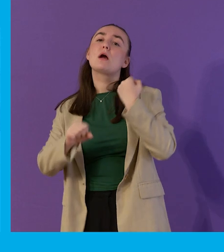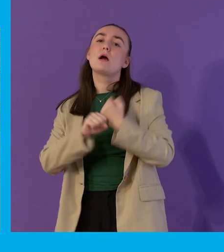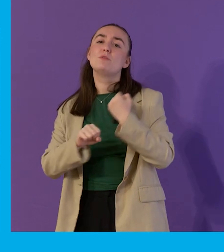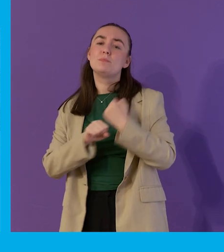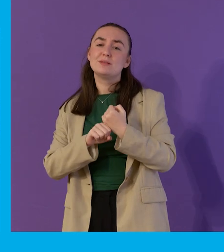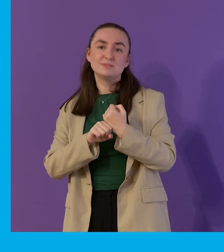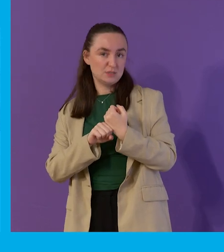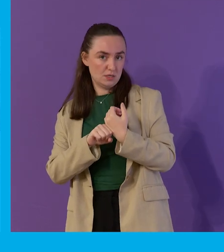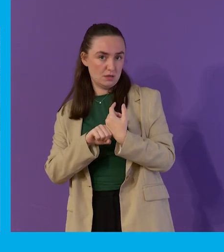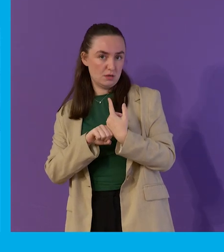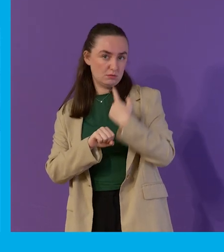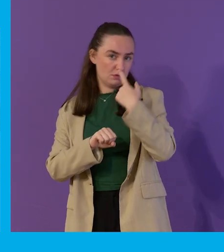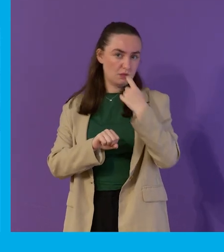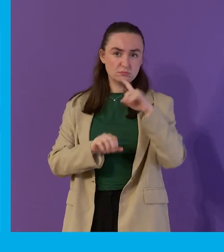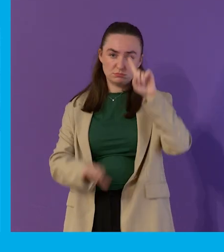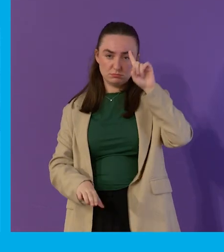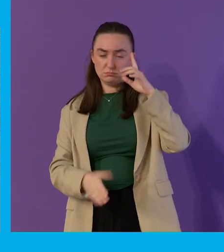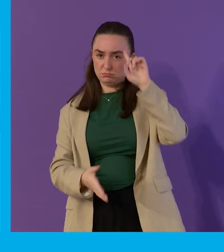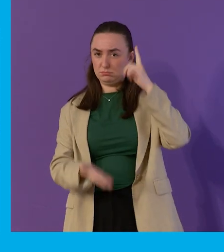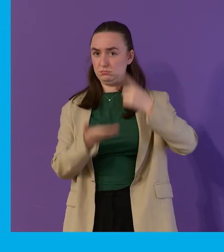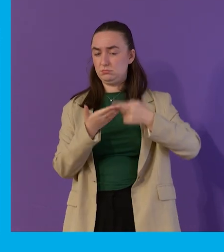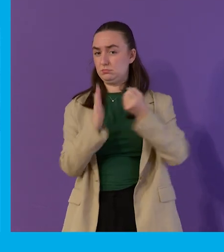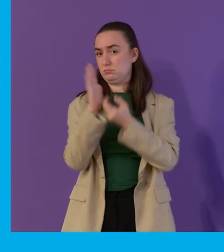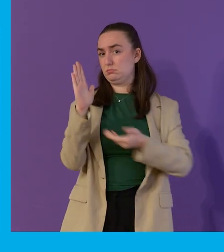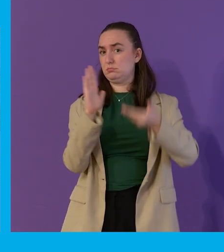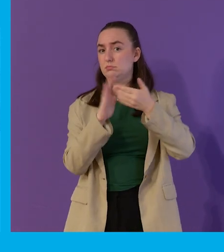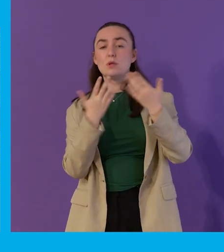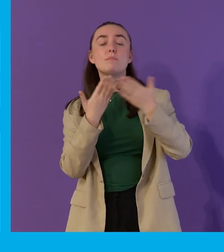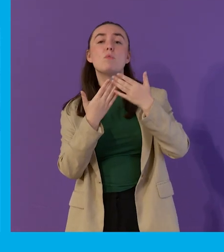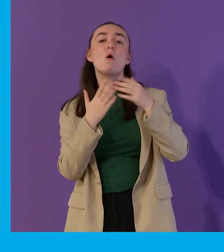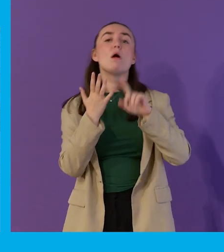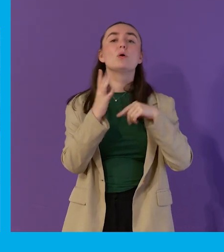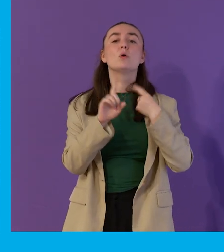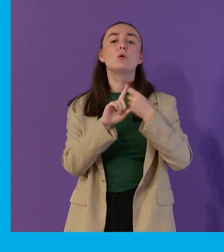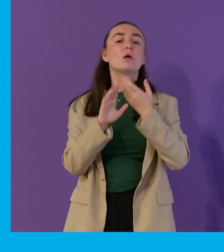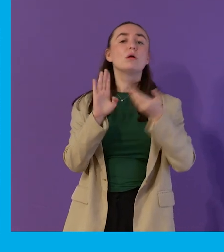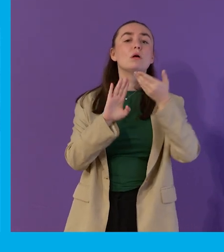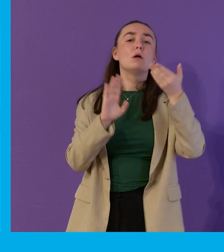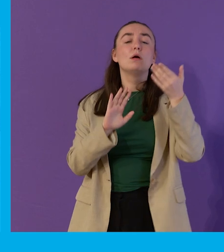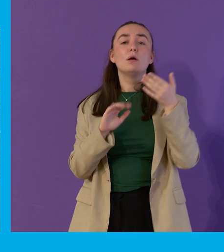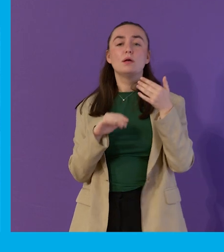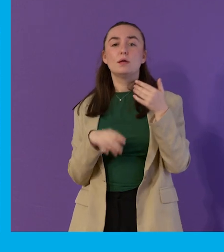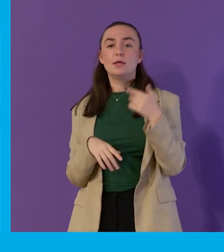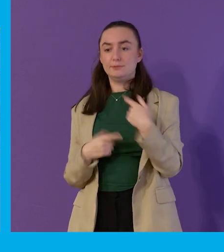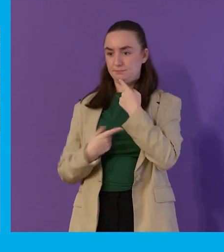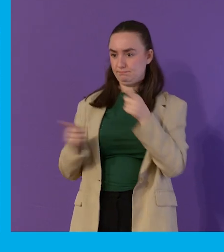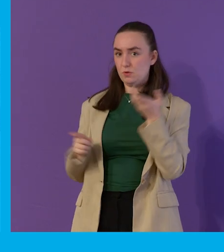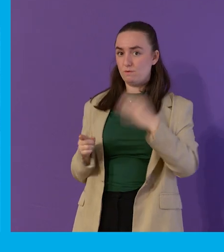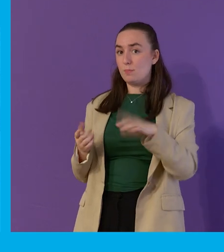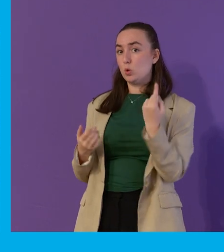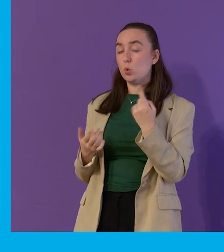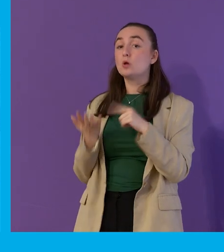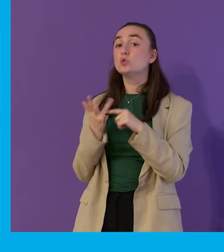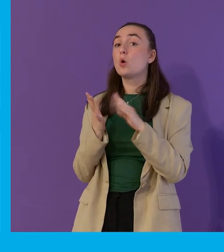to levy over and above what people are paying in other parts of the United Kingdom, And given the remarks by Tom Hunter